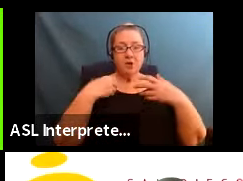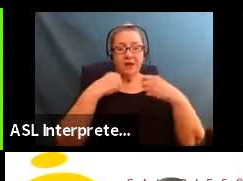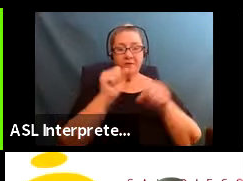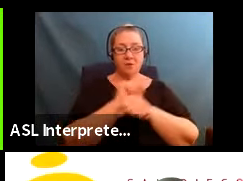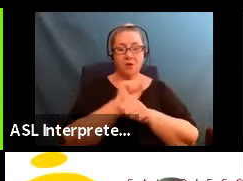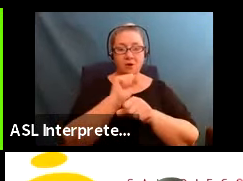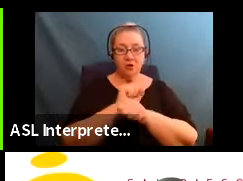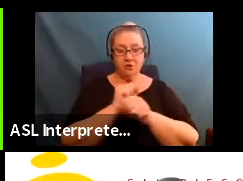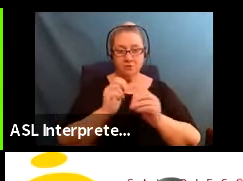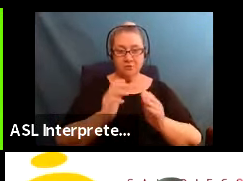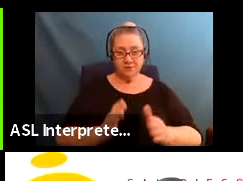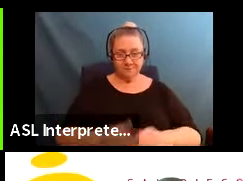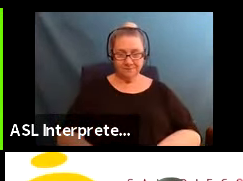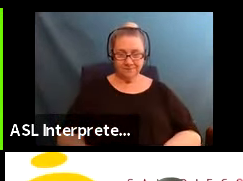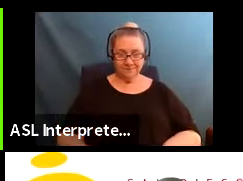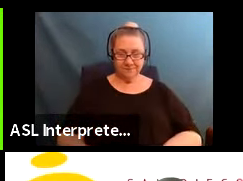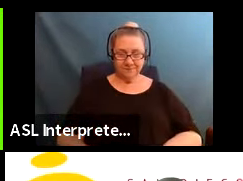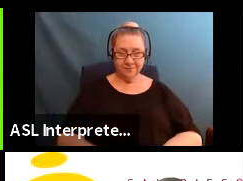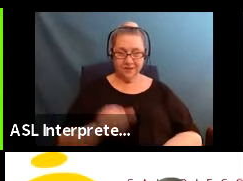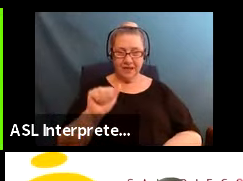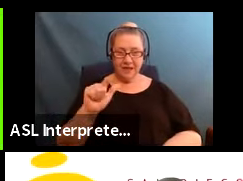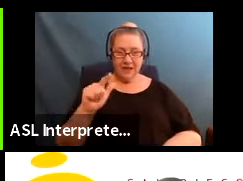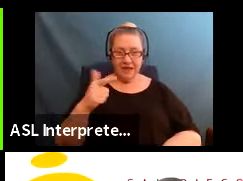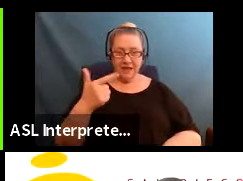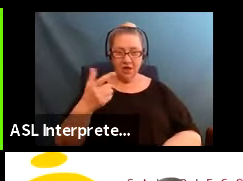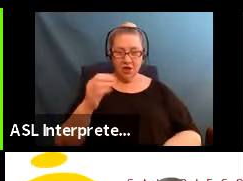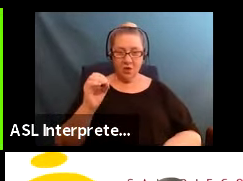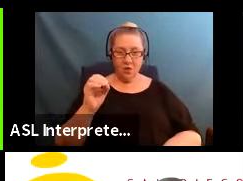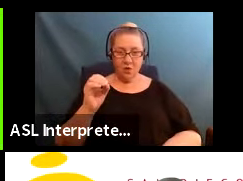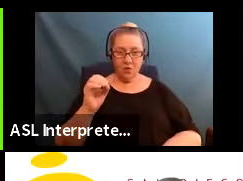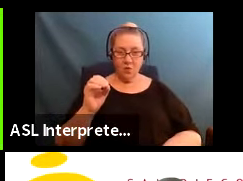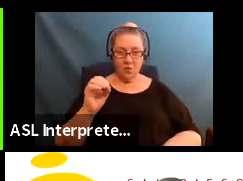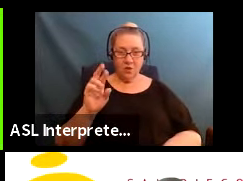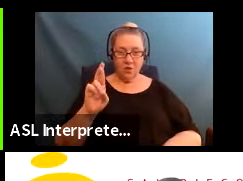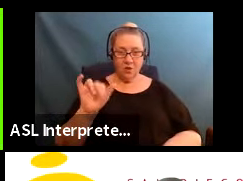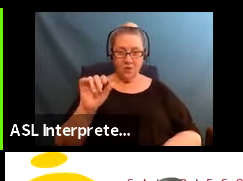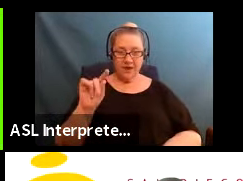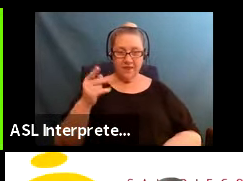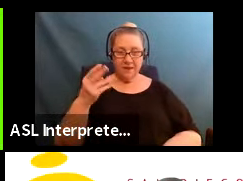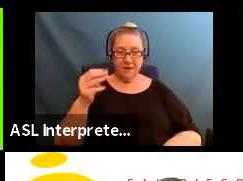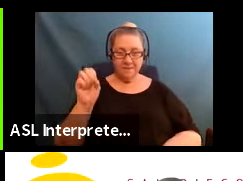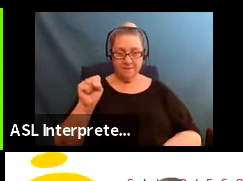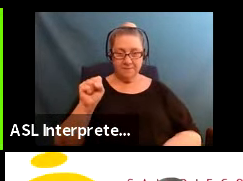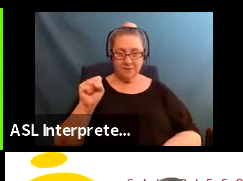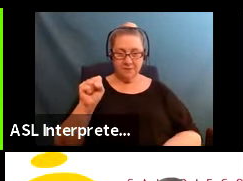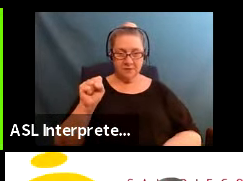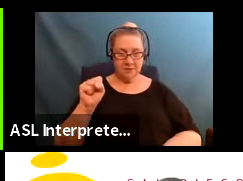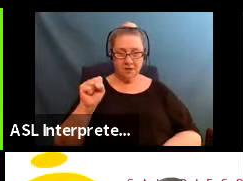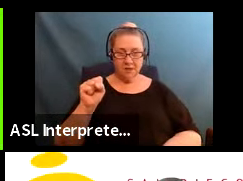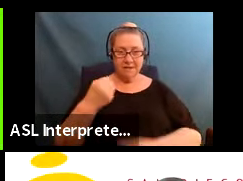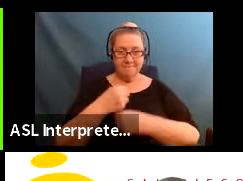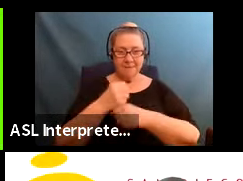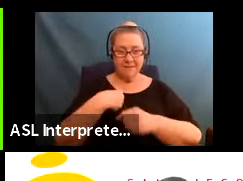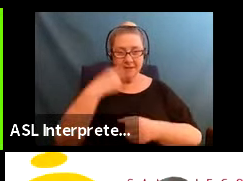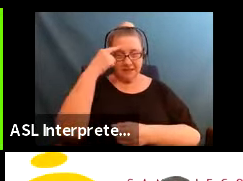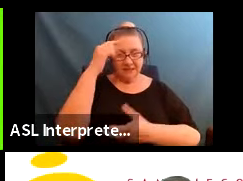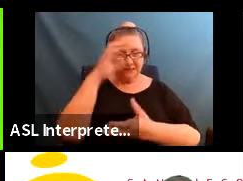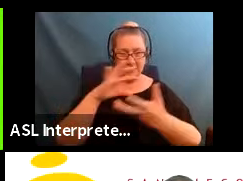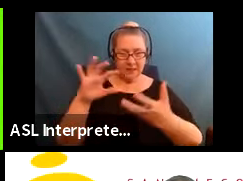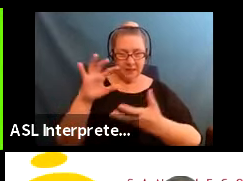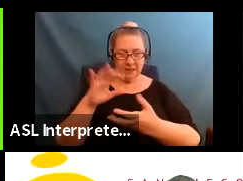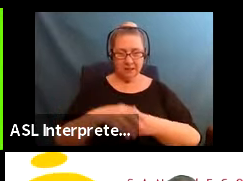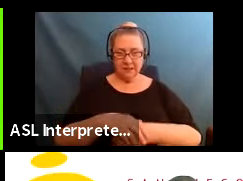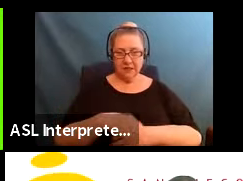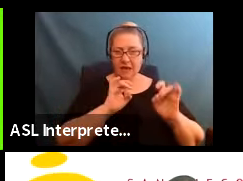I must say that algorithms and metrics make me dizzy. It's not something that's in my bailiwick. No, I hate